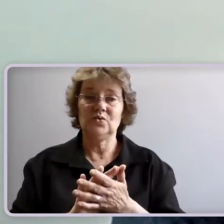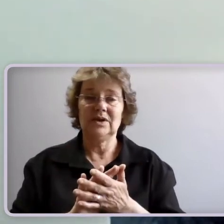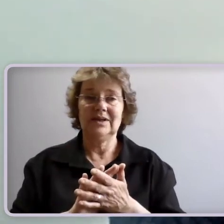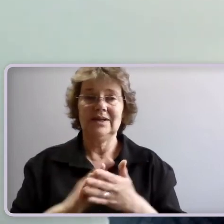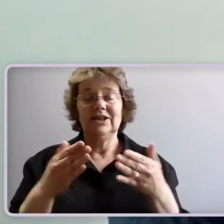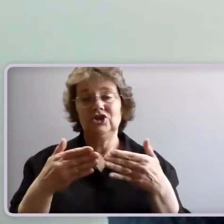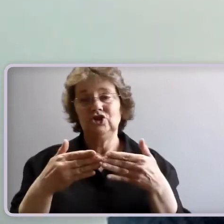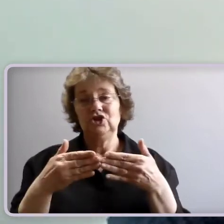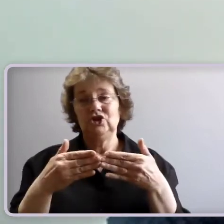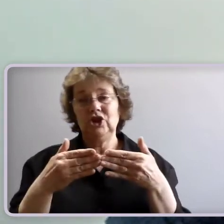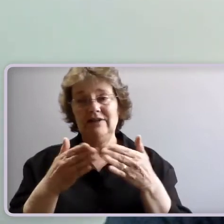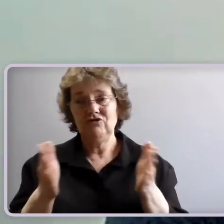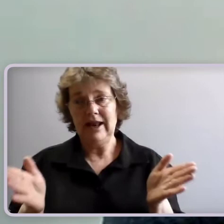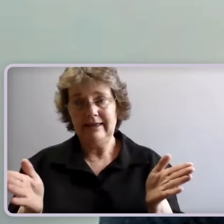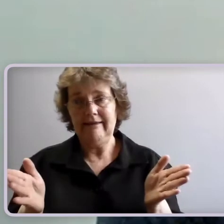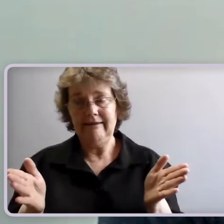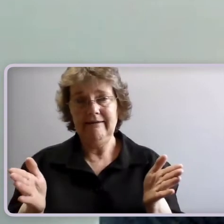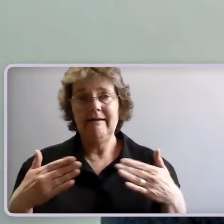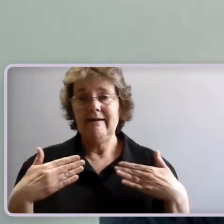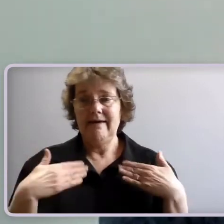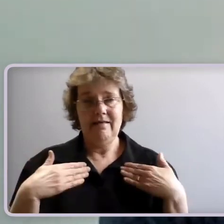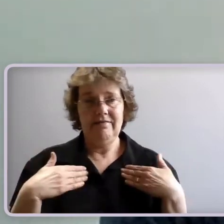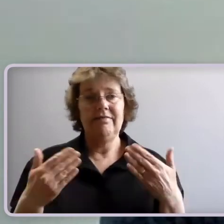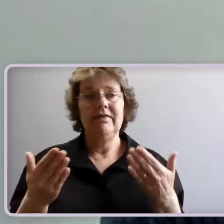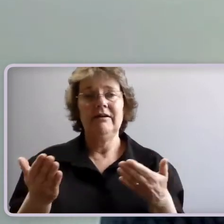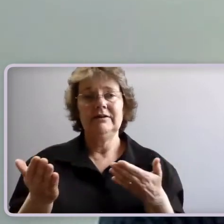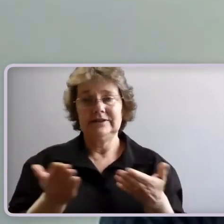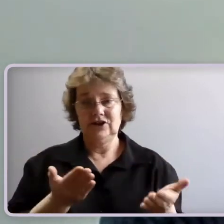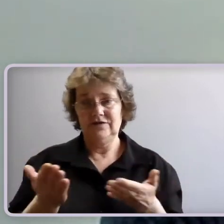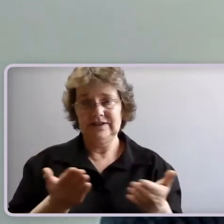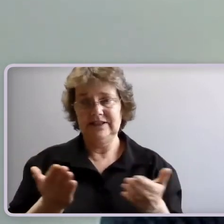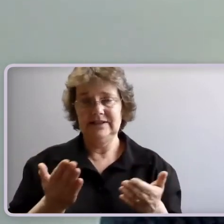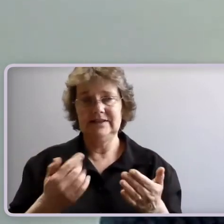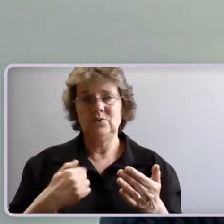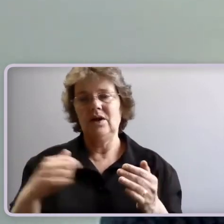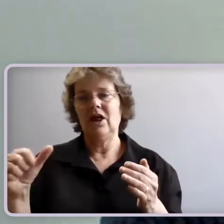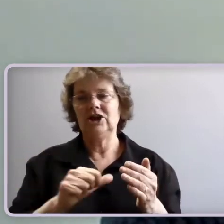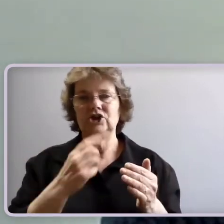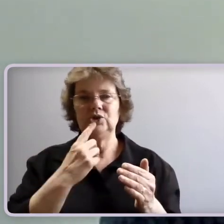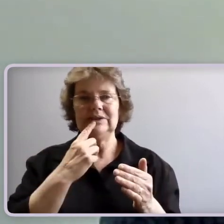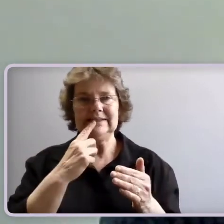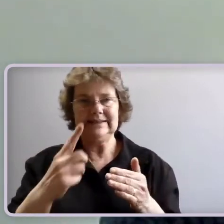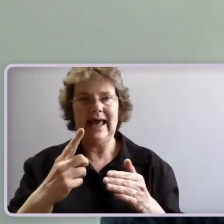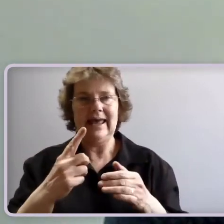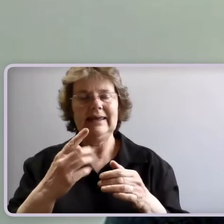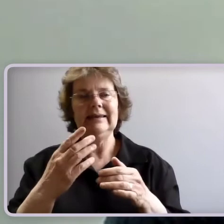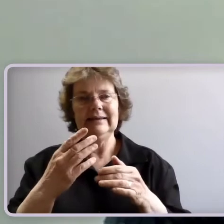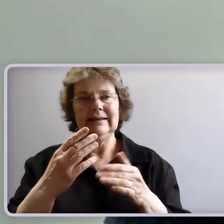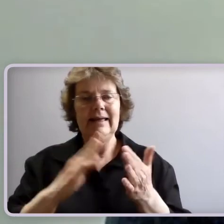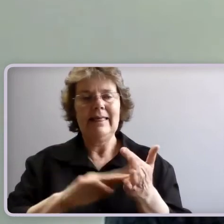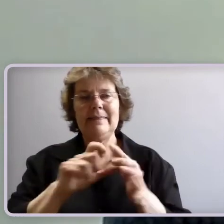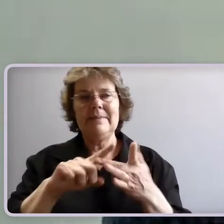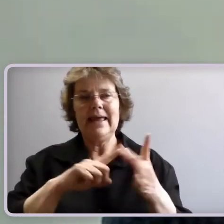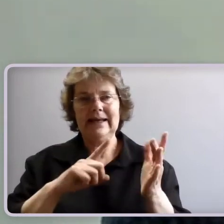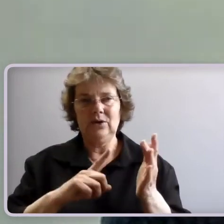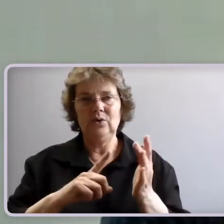the health services, well, I guess I should say the medical side of community access